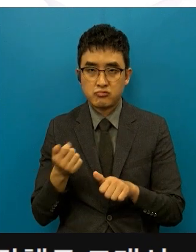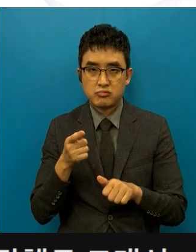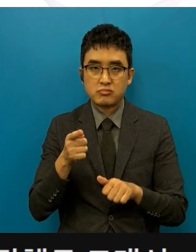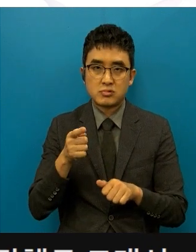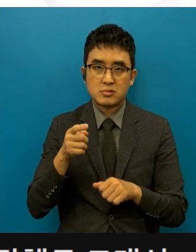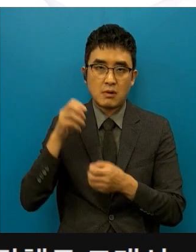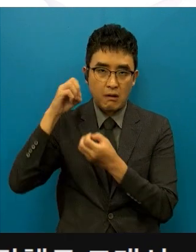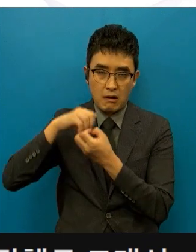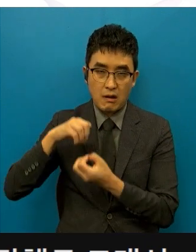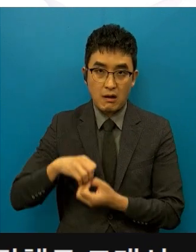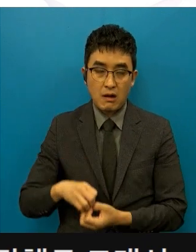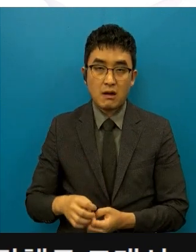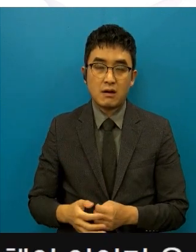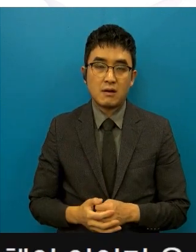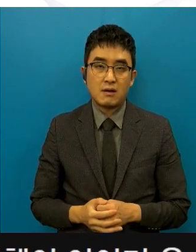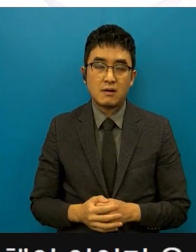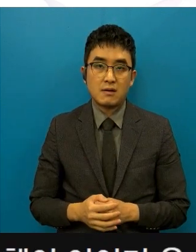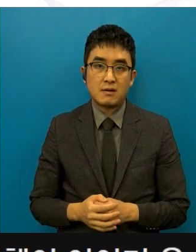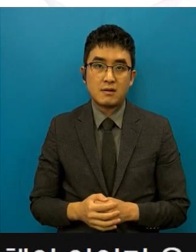through customs.